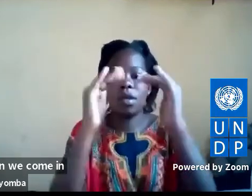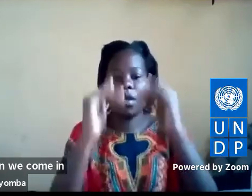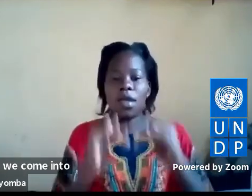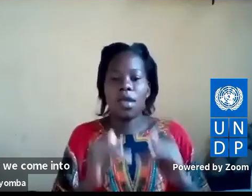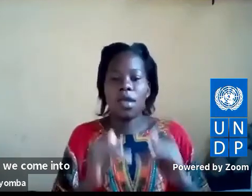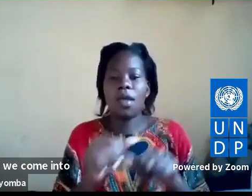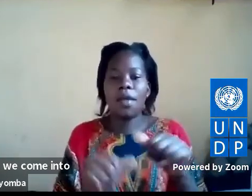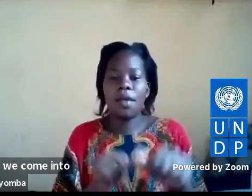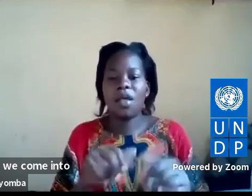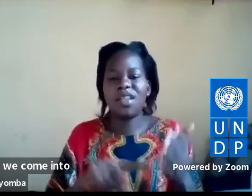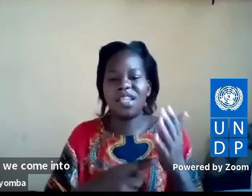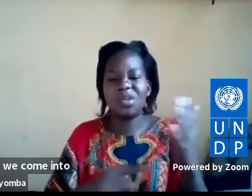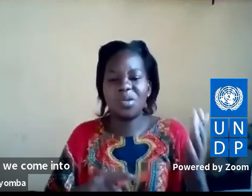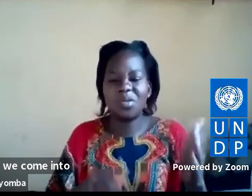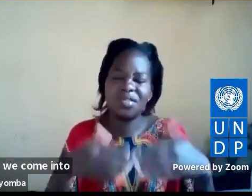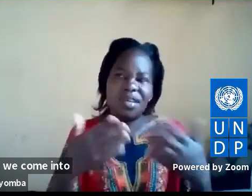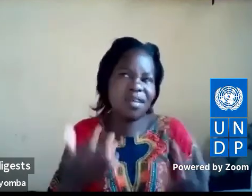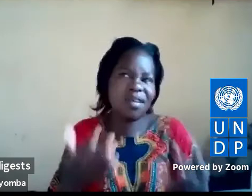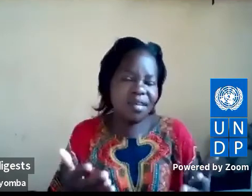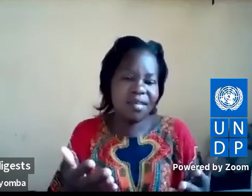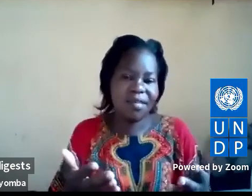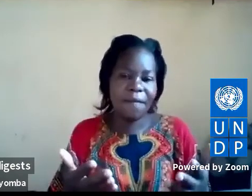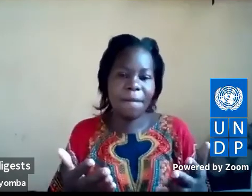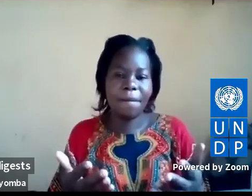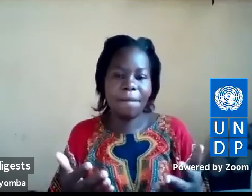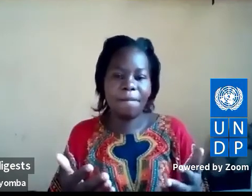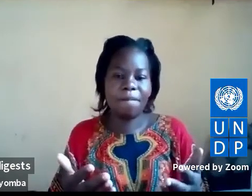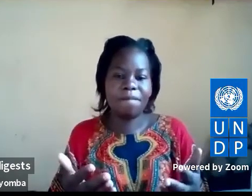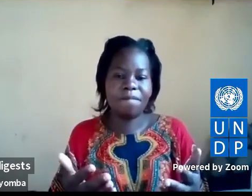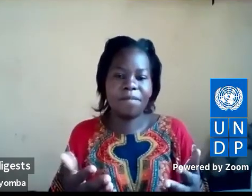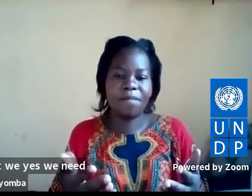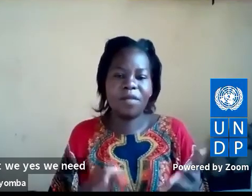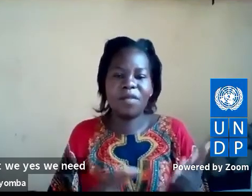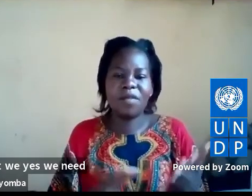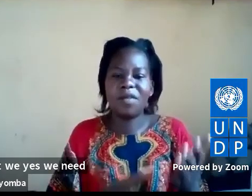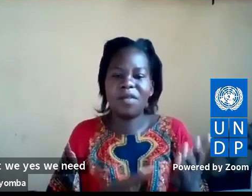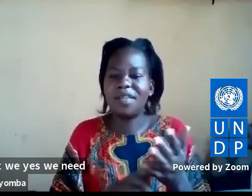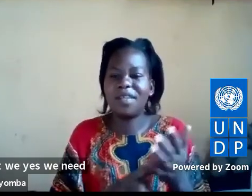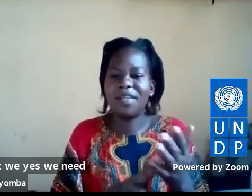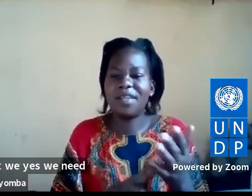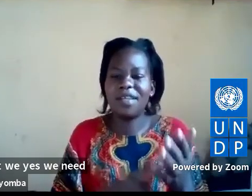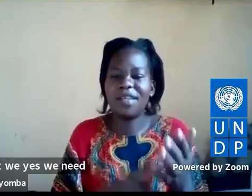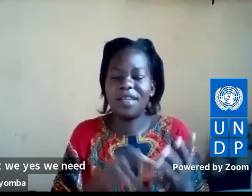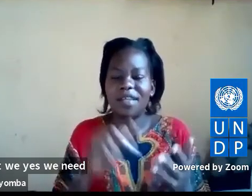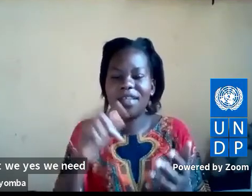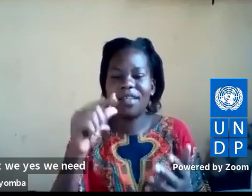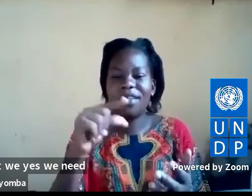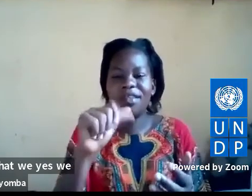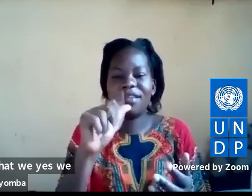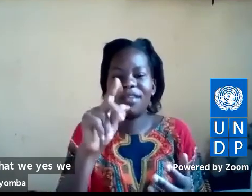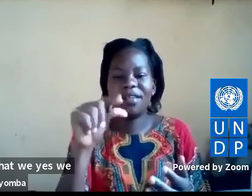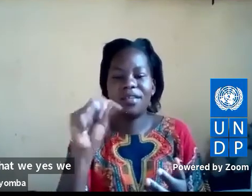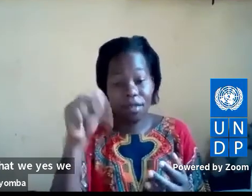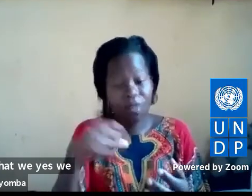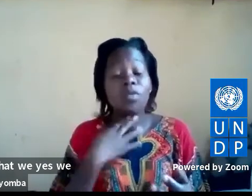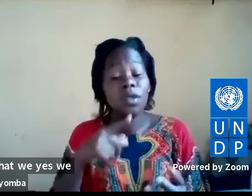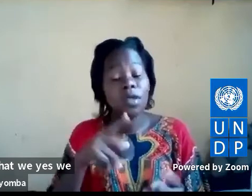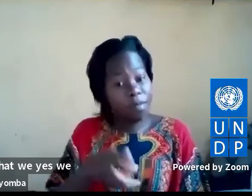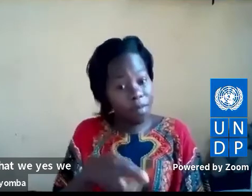all the gadgets, yes, we need these minerals, and the ministry